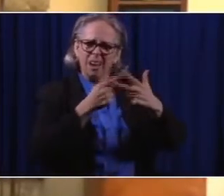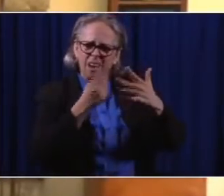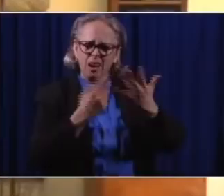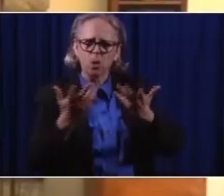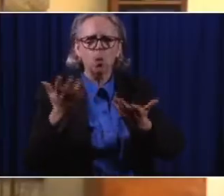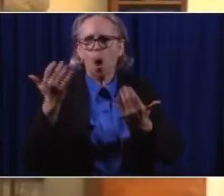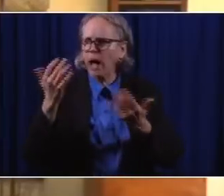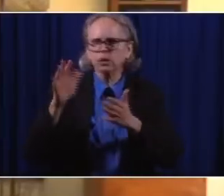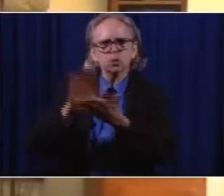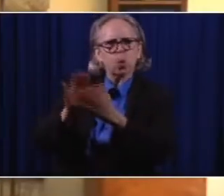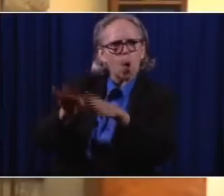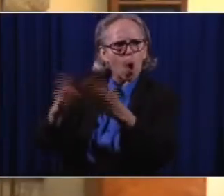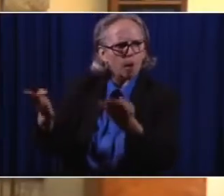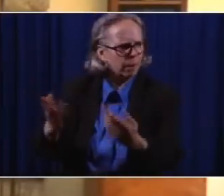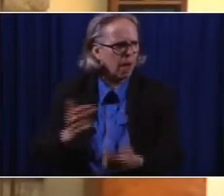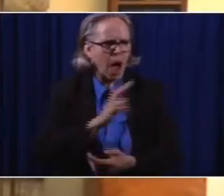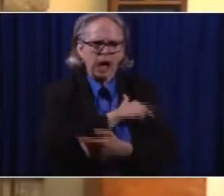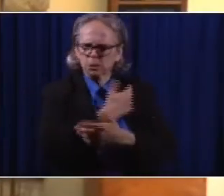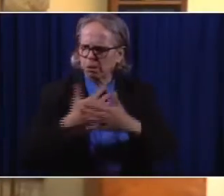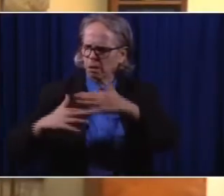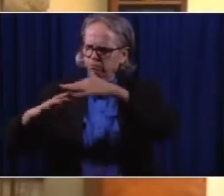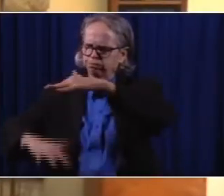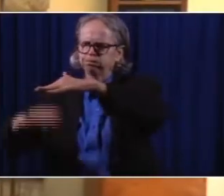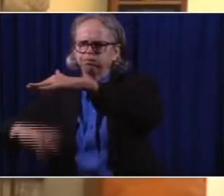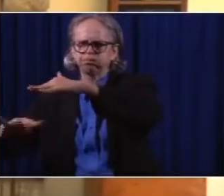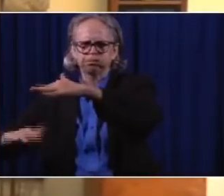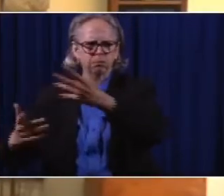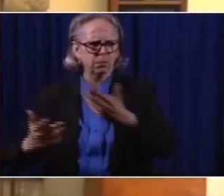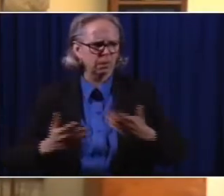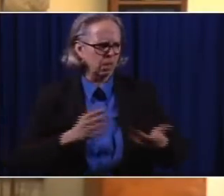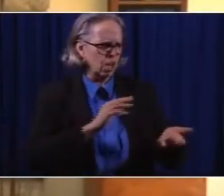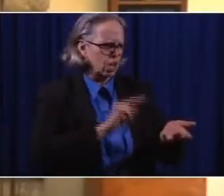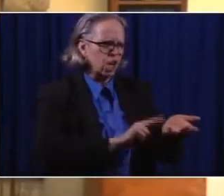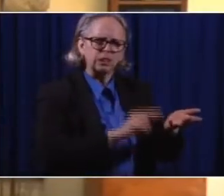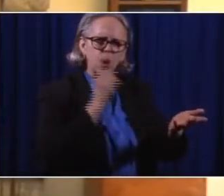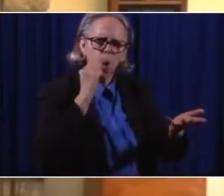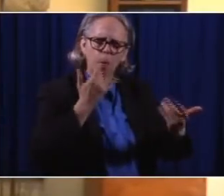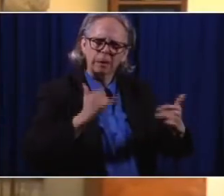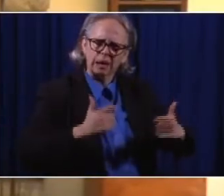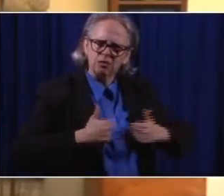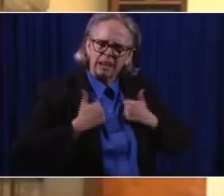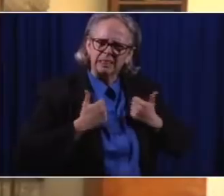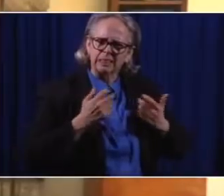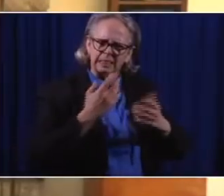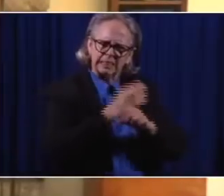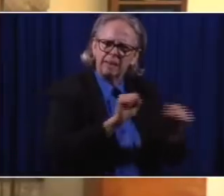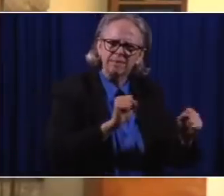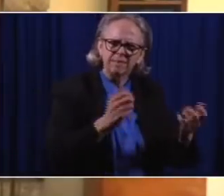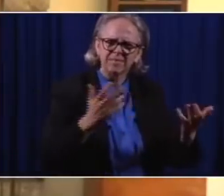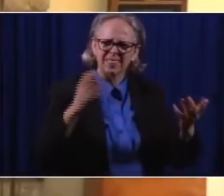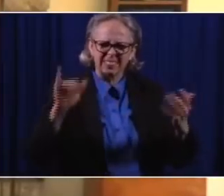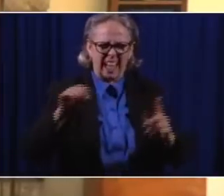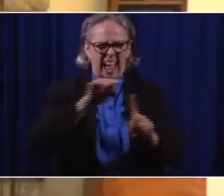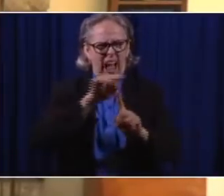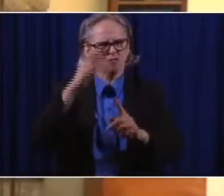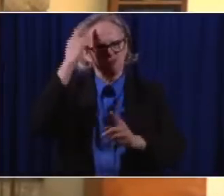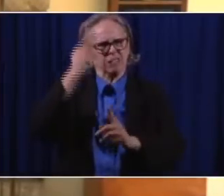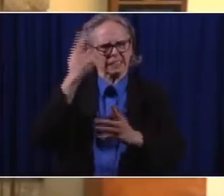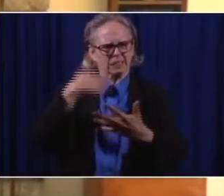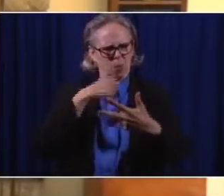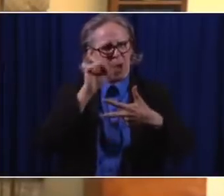grandparents who are in nursing homes or great-grandparents who are in nursing homes can be safe. That's what frankly this is all